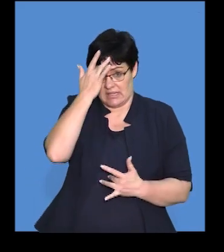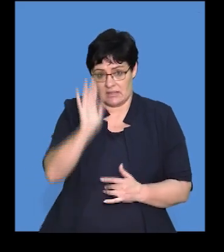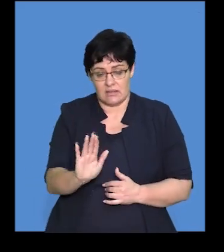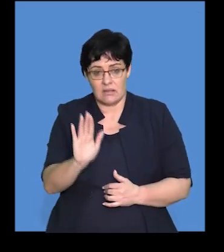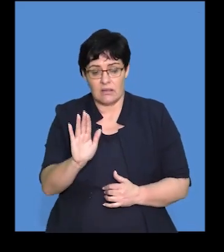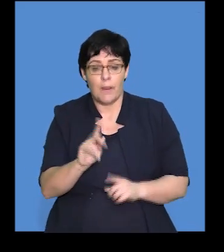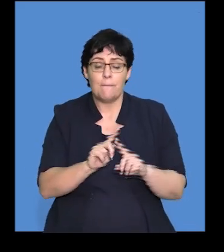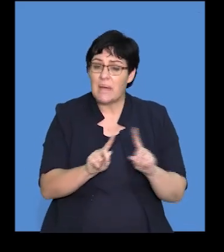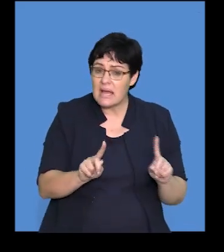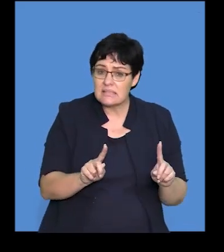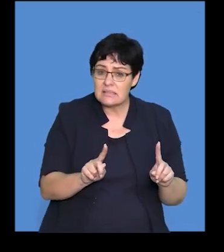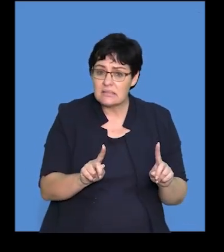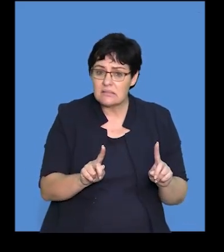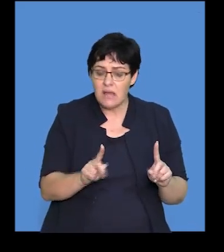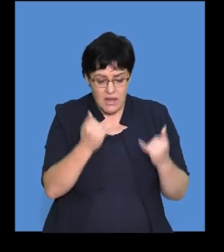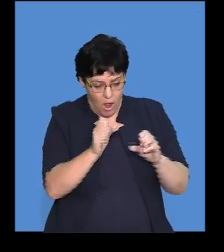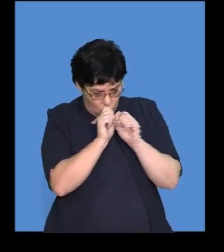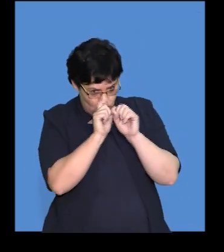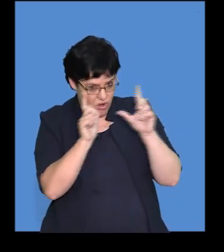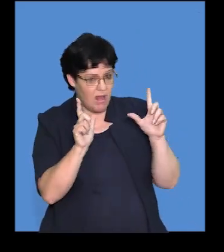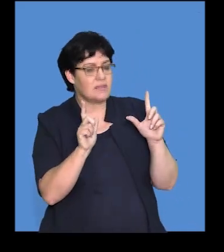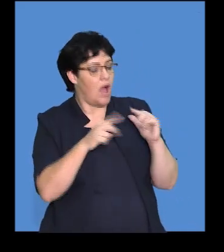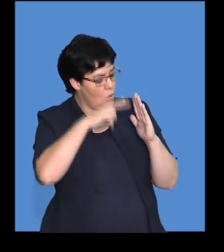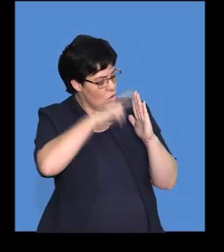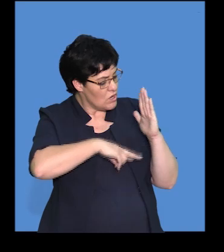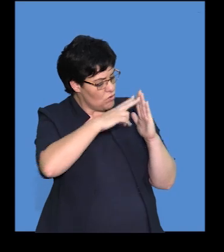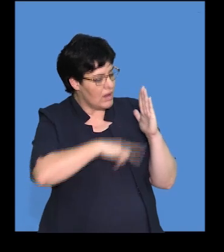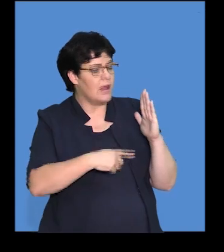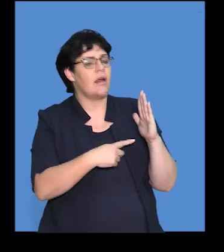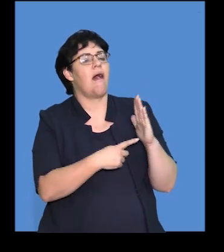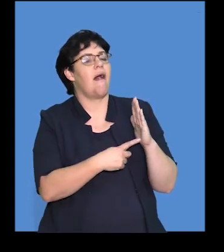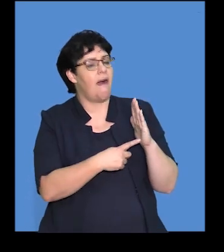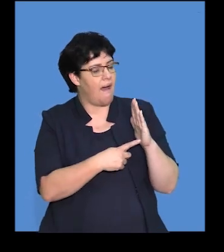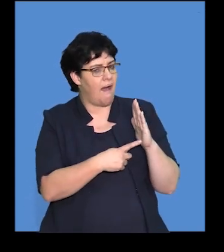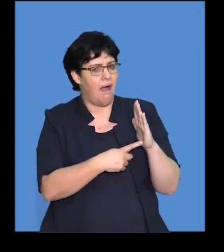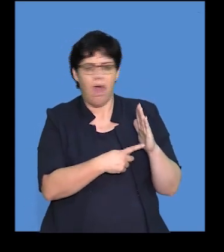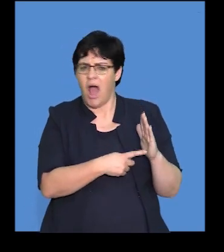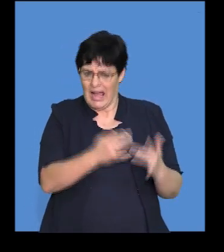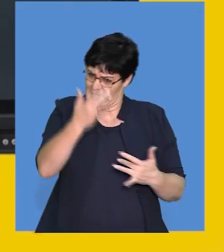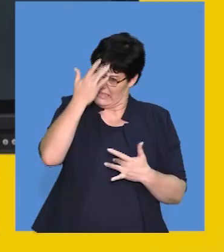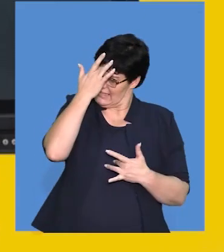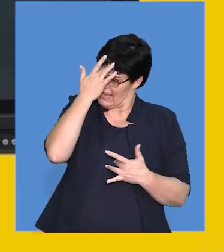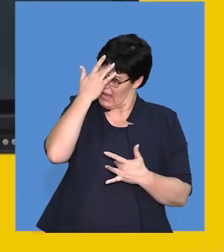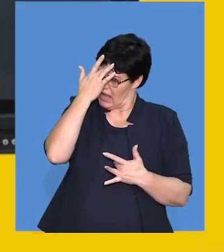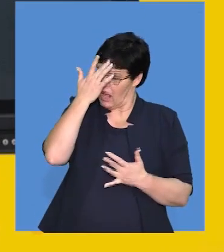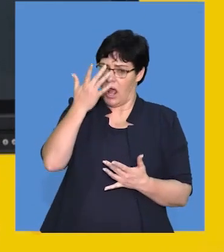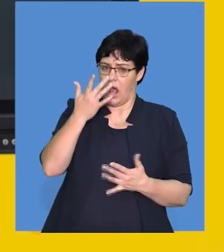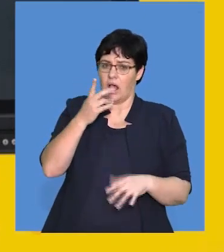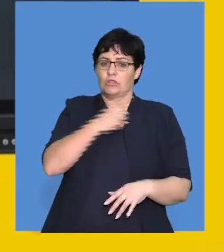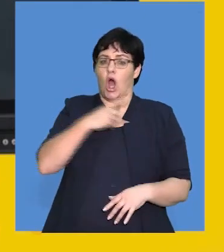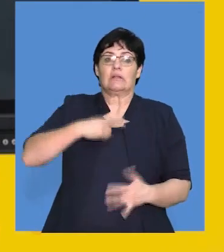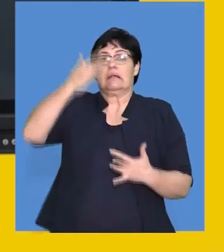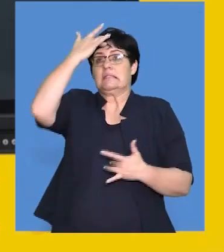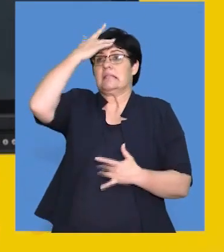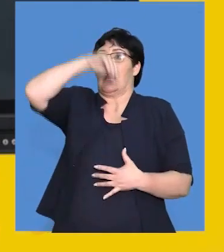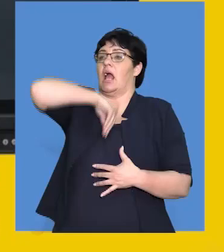Yet, what we now realize as we read the extract is that she's not sickly like normal people